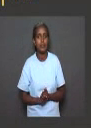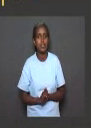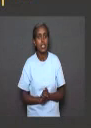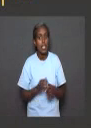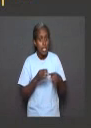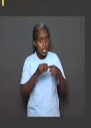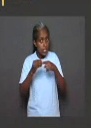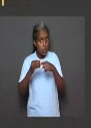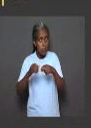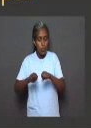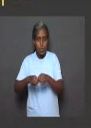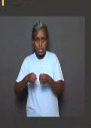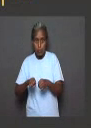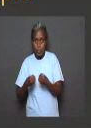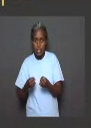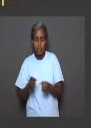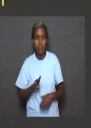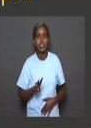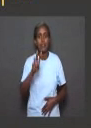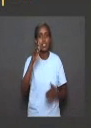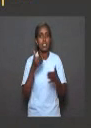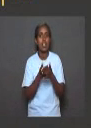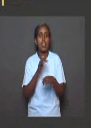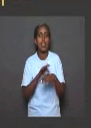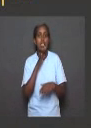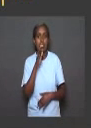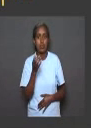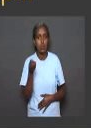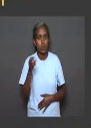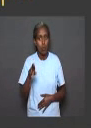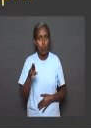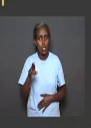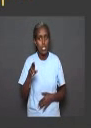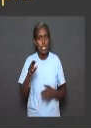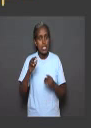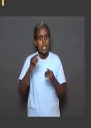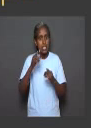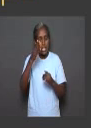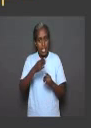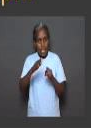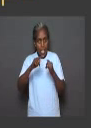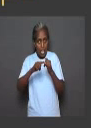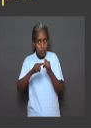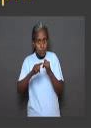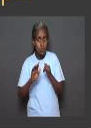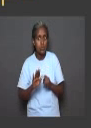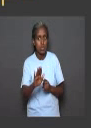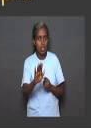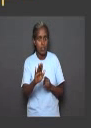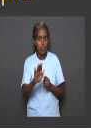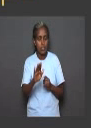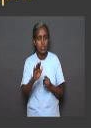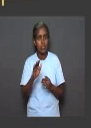Except for the breaks at the vertical asymptotes or the cusps, your graph should be